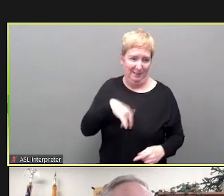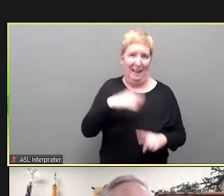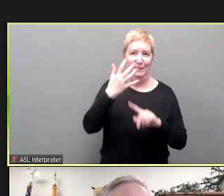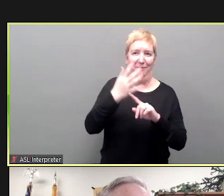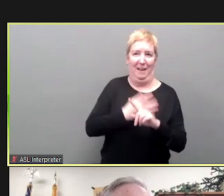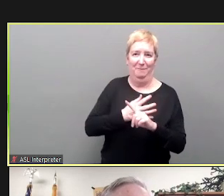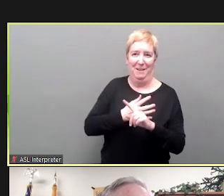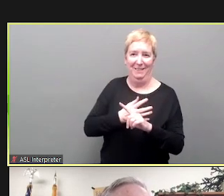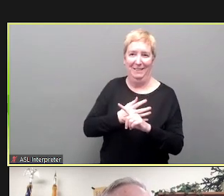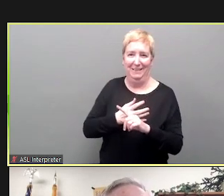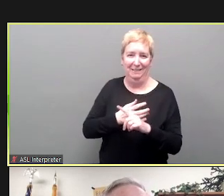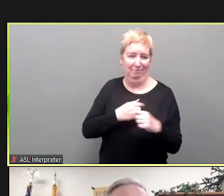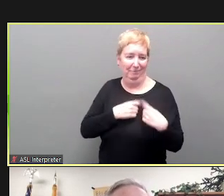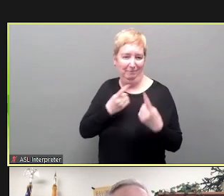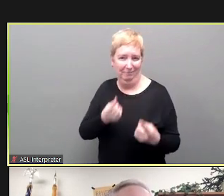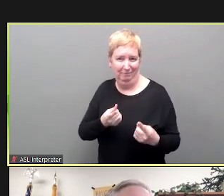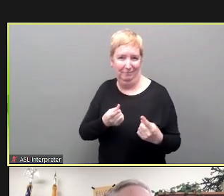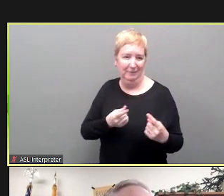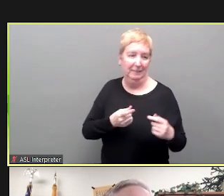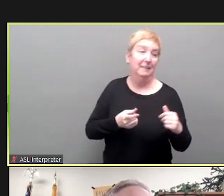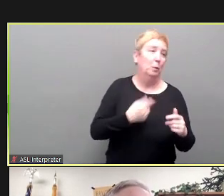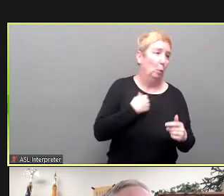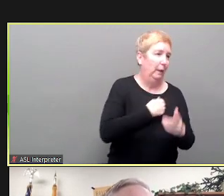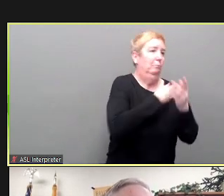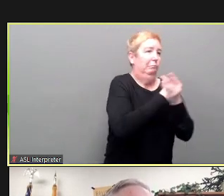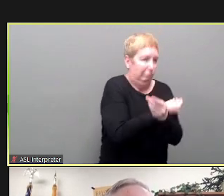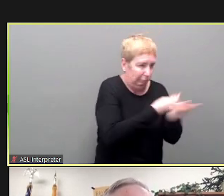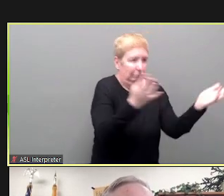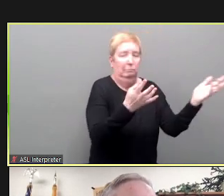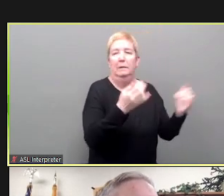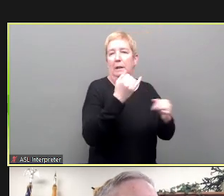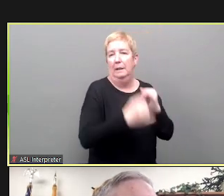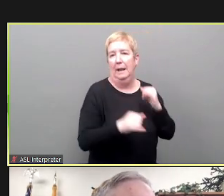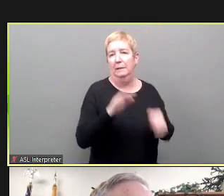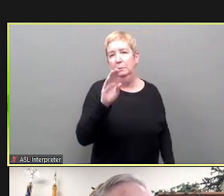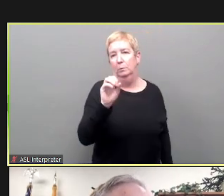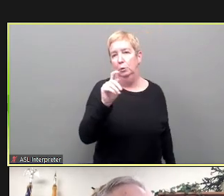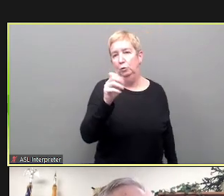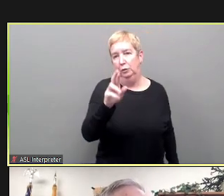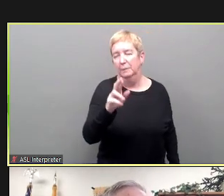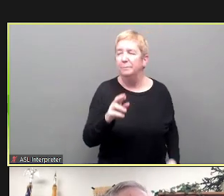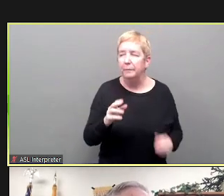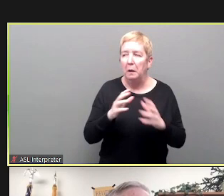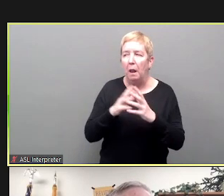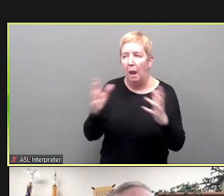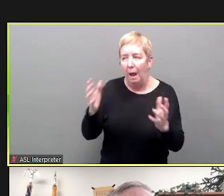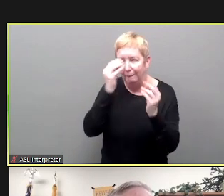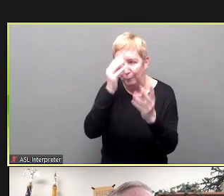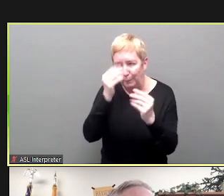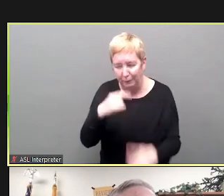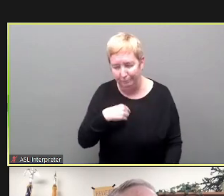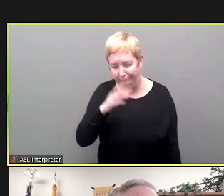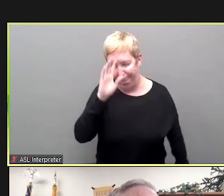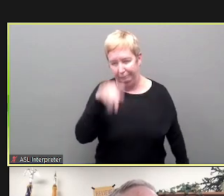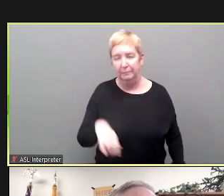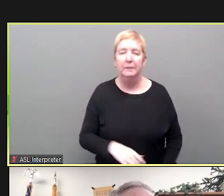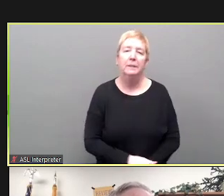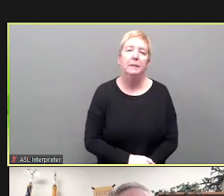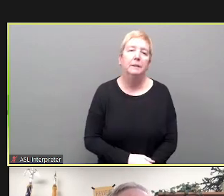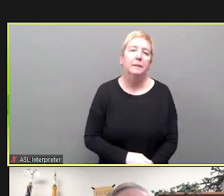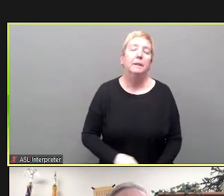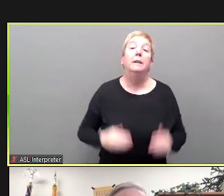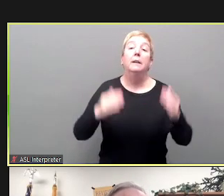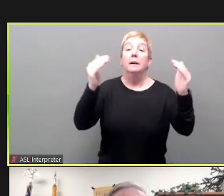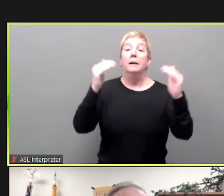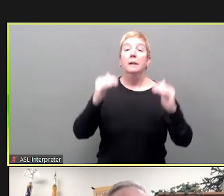started giving boosters to everyone. Okay, a lot of information, but I wanted to hit the high points there. Next slide, please.